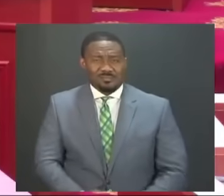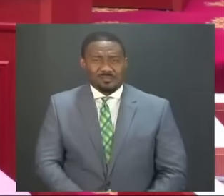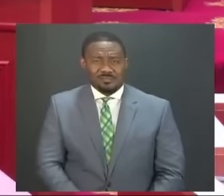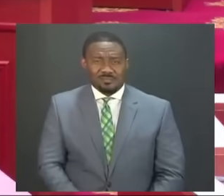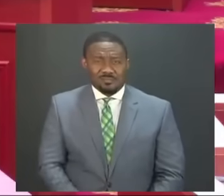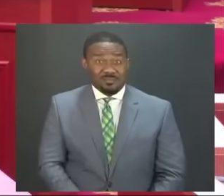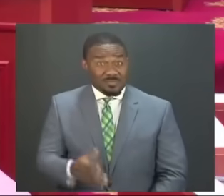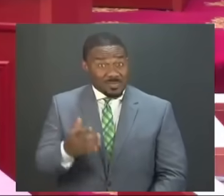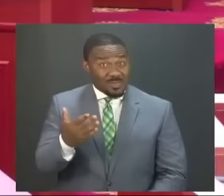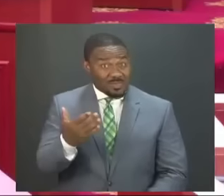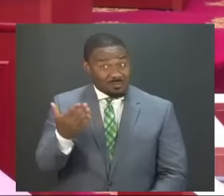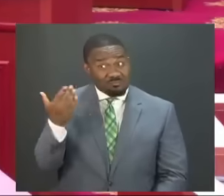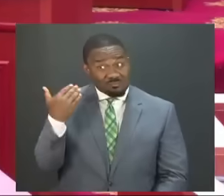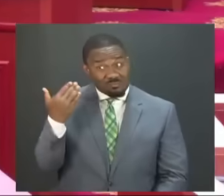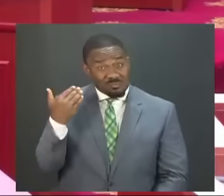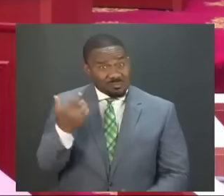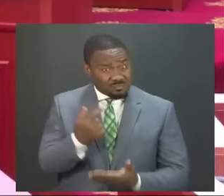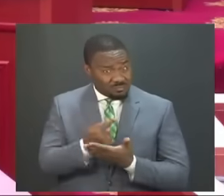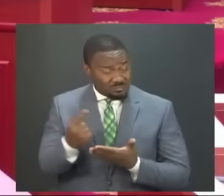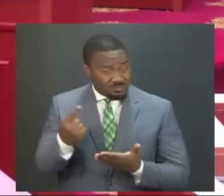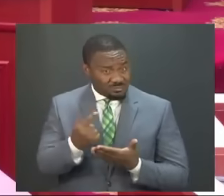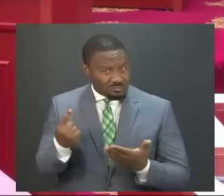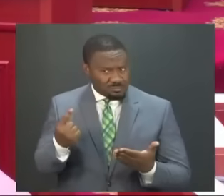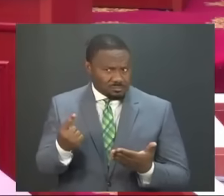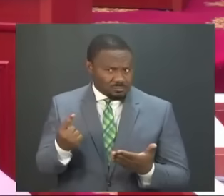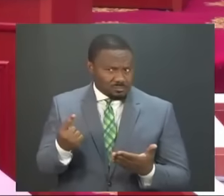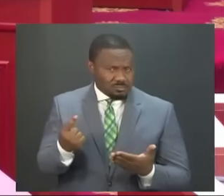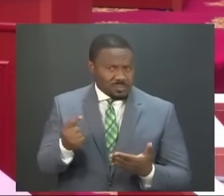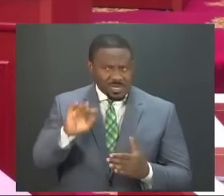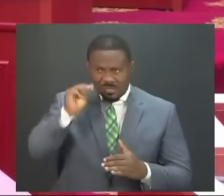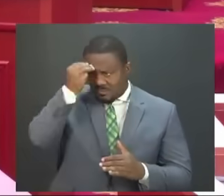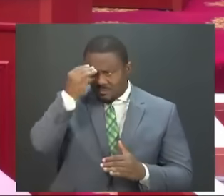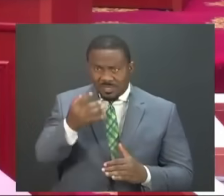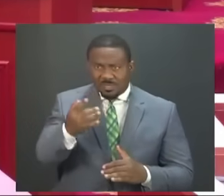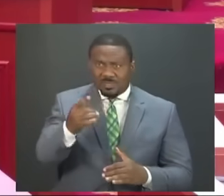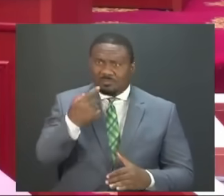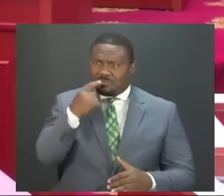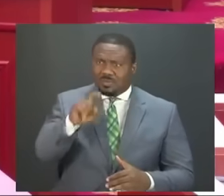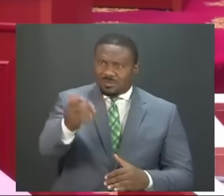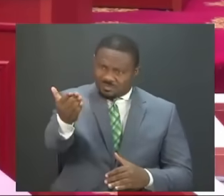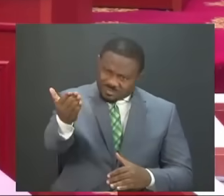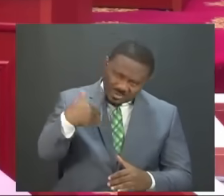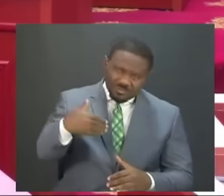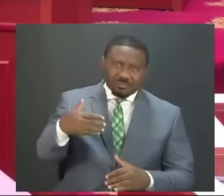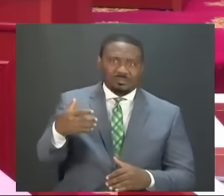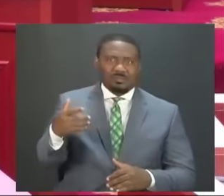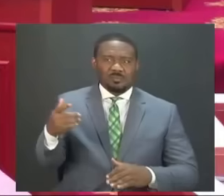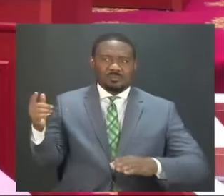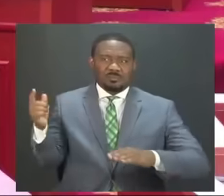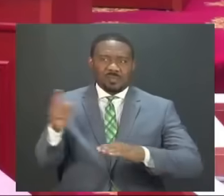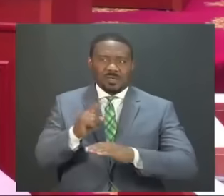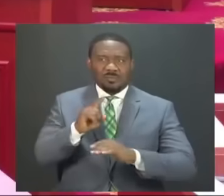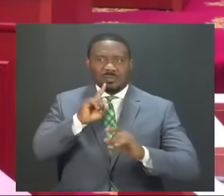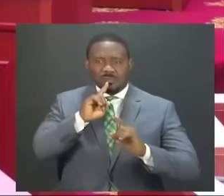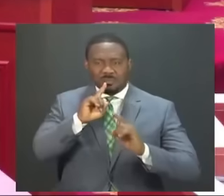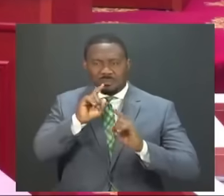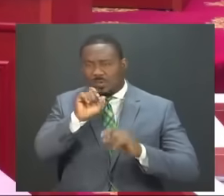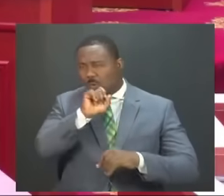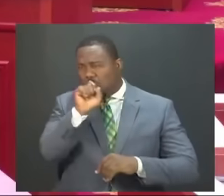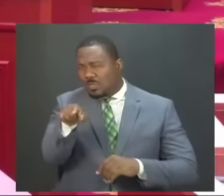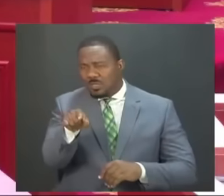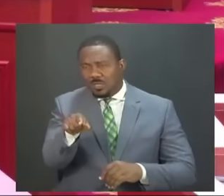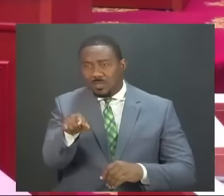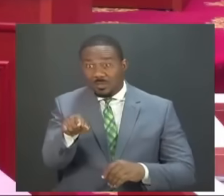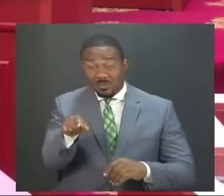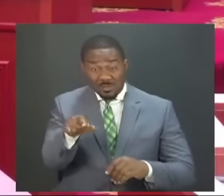Last week, a minister was summoned to this house to answer a question, how many shrines are in this country?